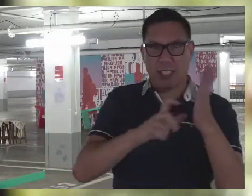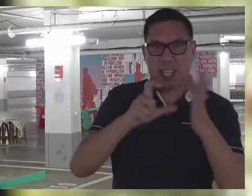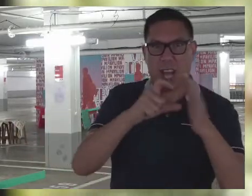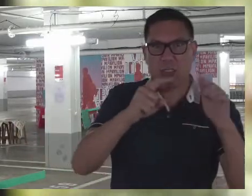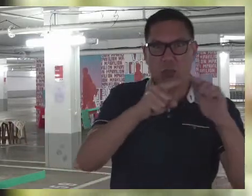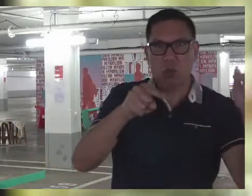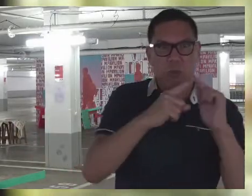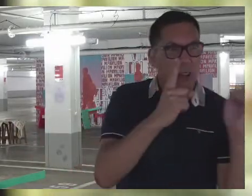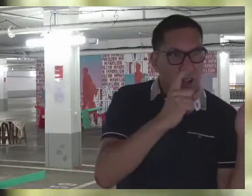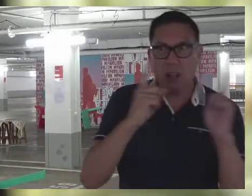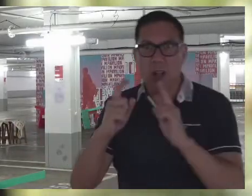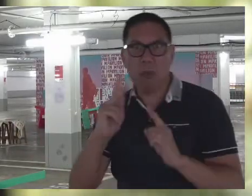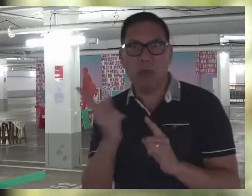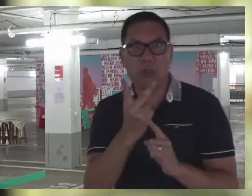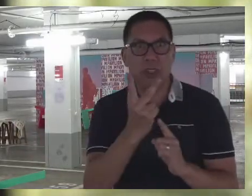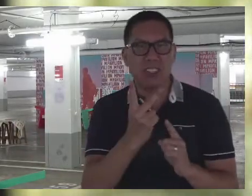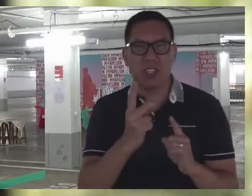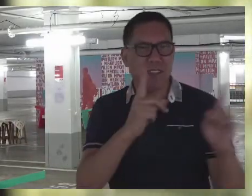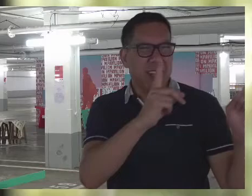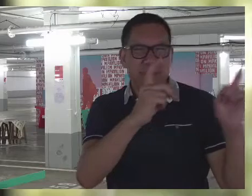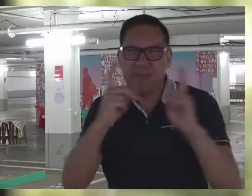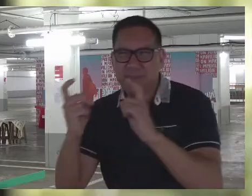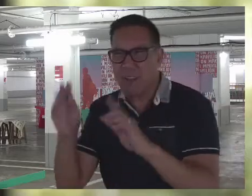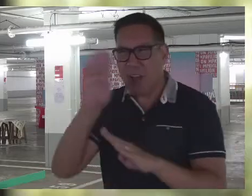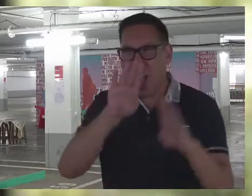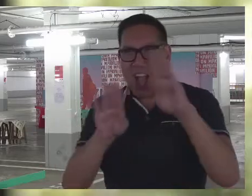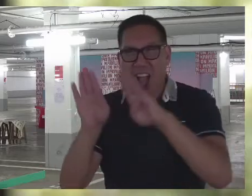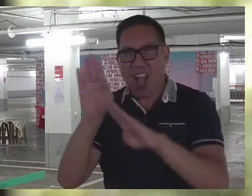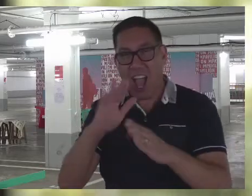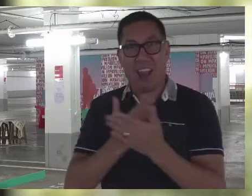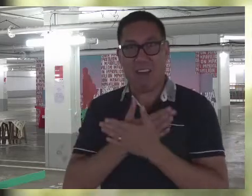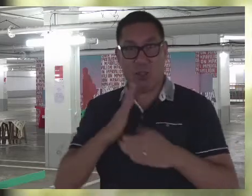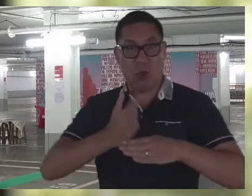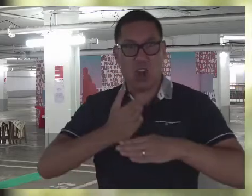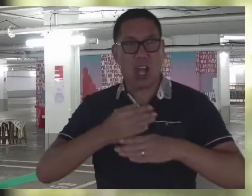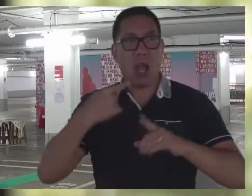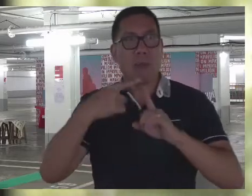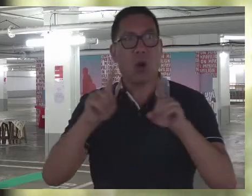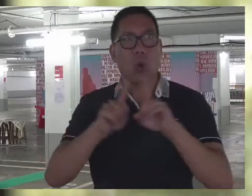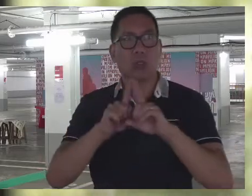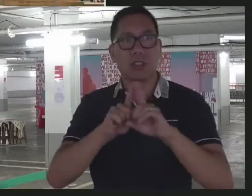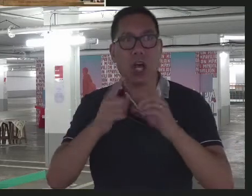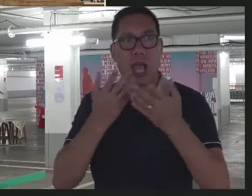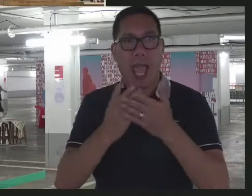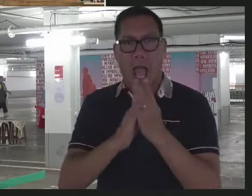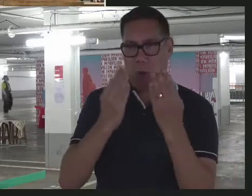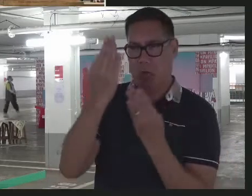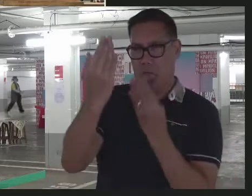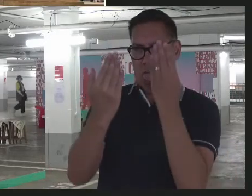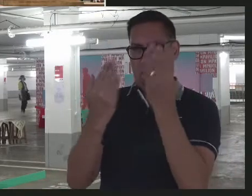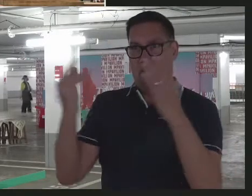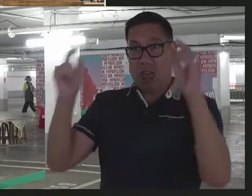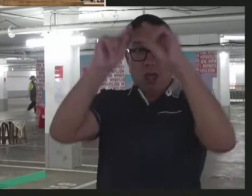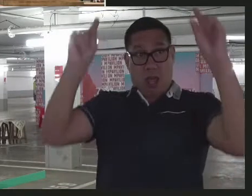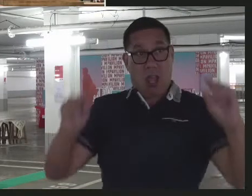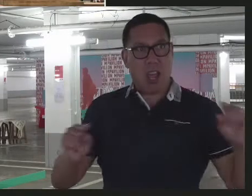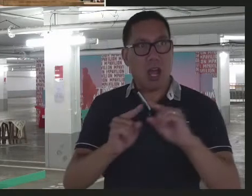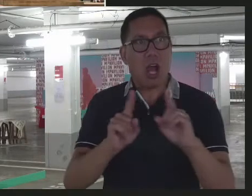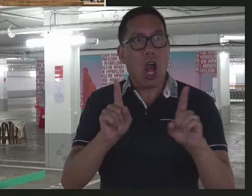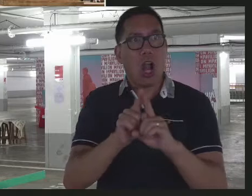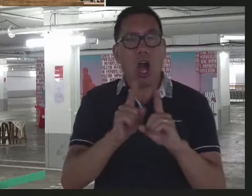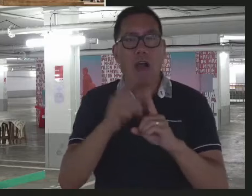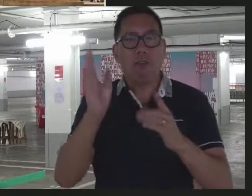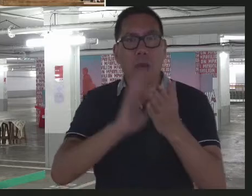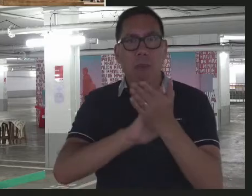kind of slippages that I loved in the work, and then just even the framing around that image is like the glow from the Hansard suite.